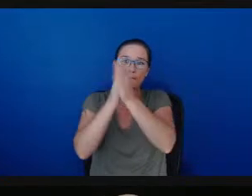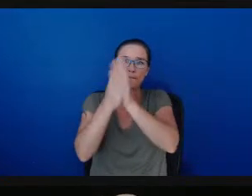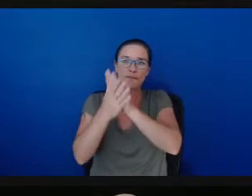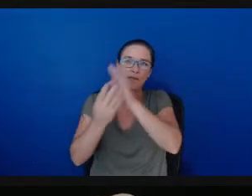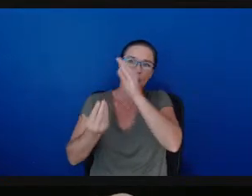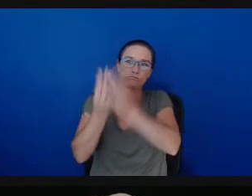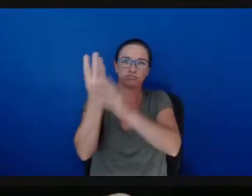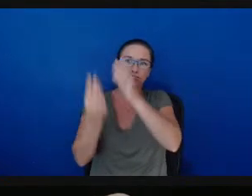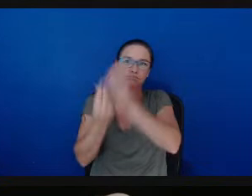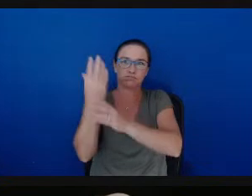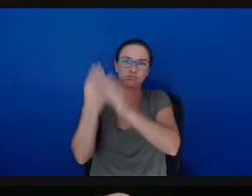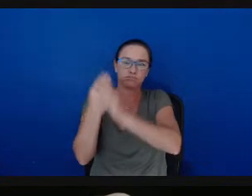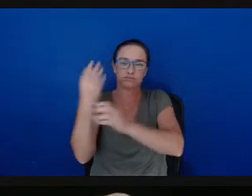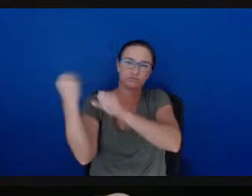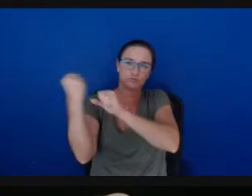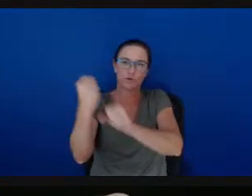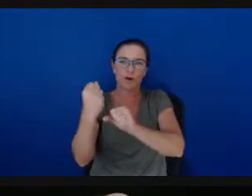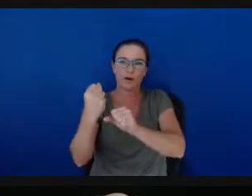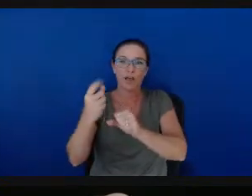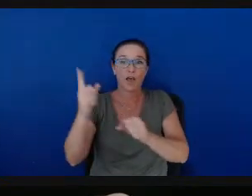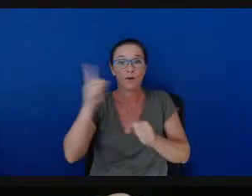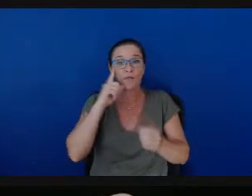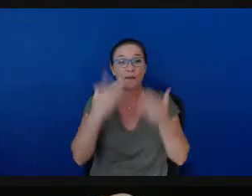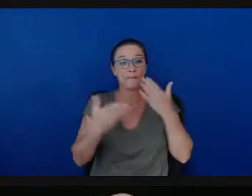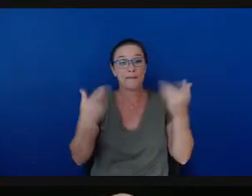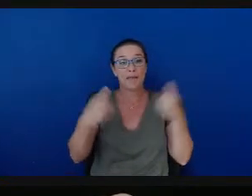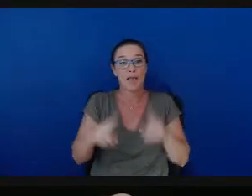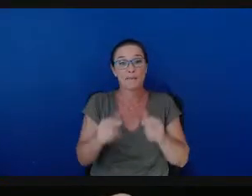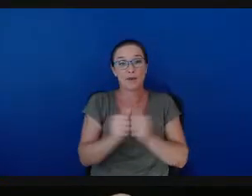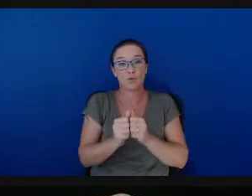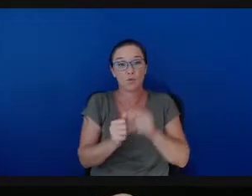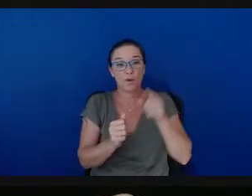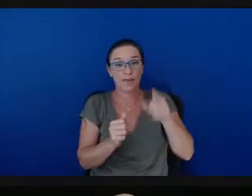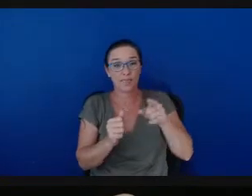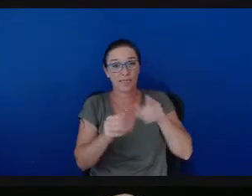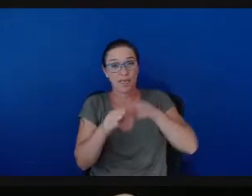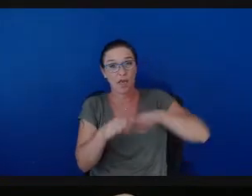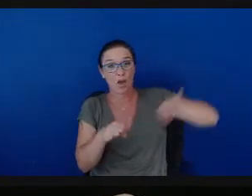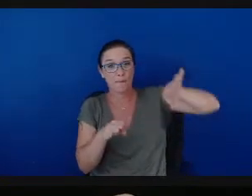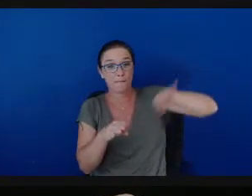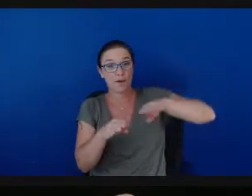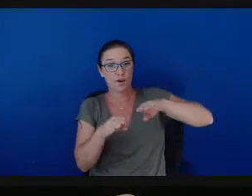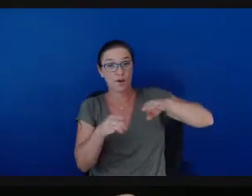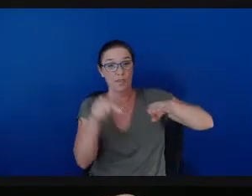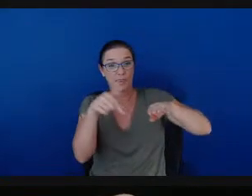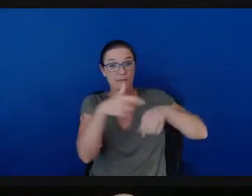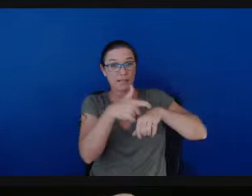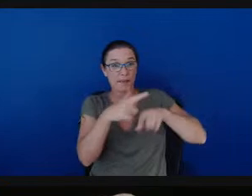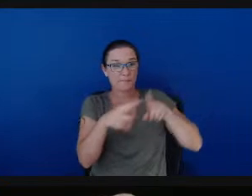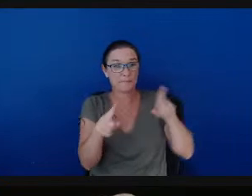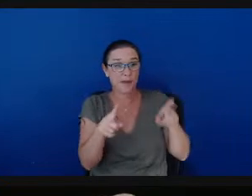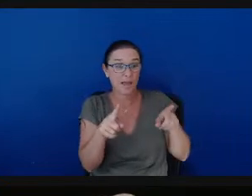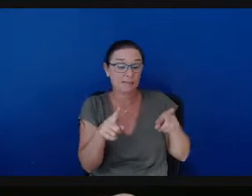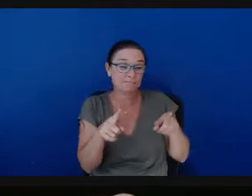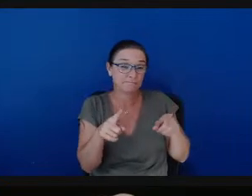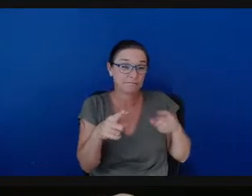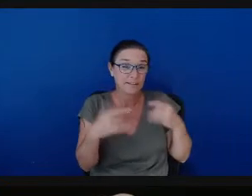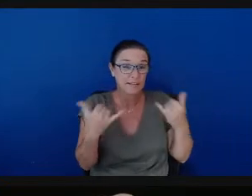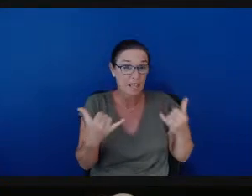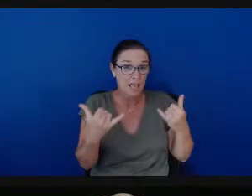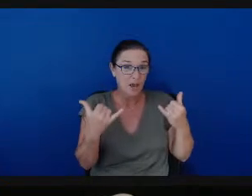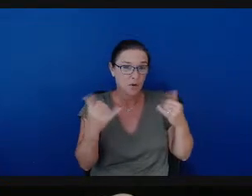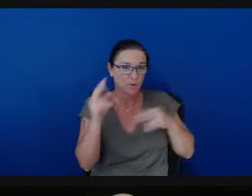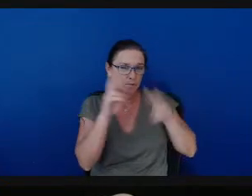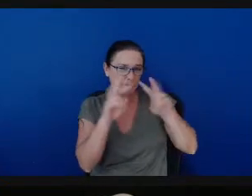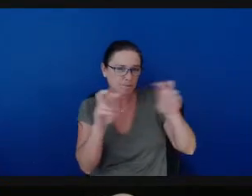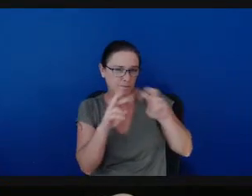in here. So we thought that might happen with this uppermost vent here as well. But the truth, thinking about it a little bit further, is